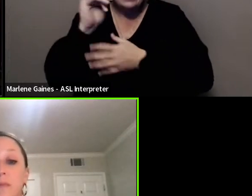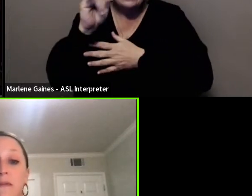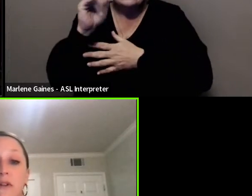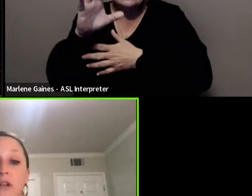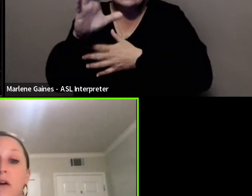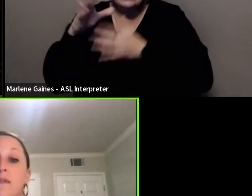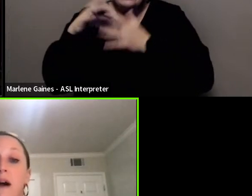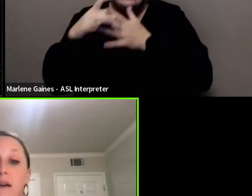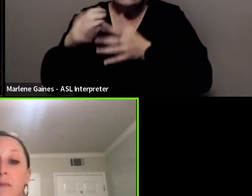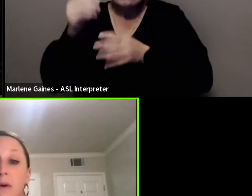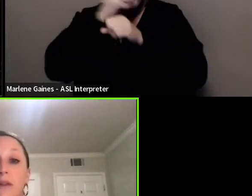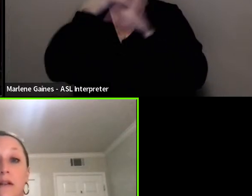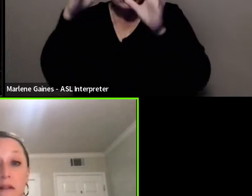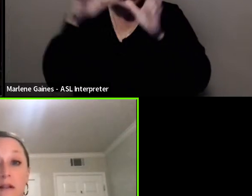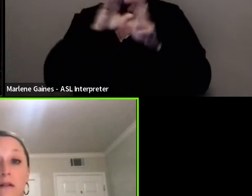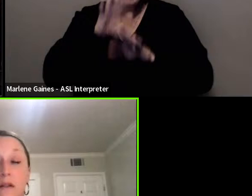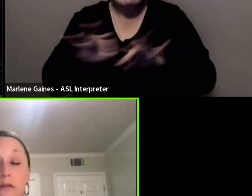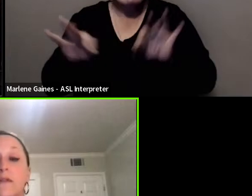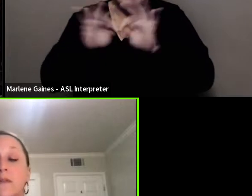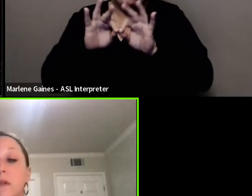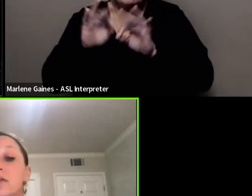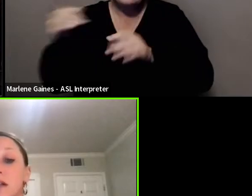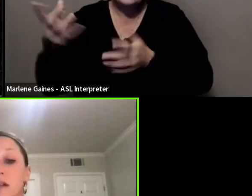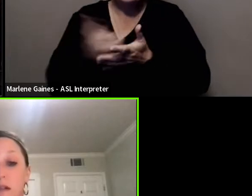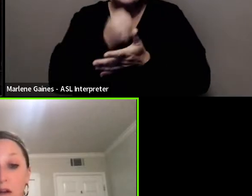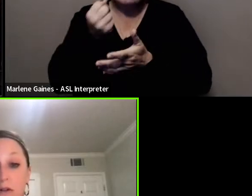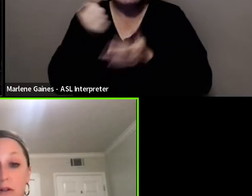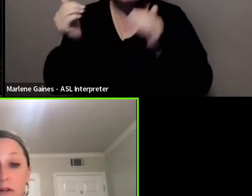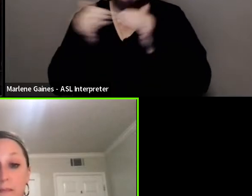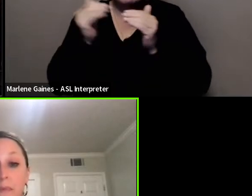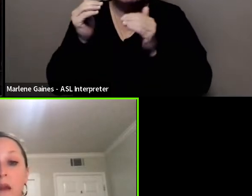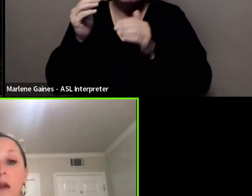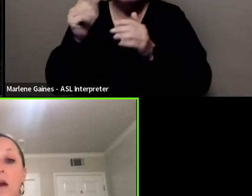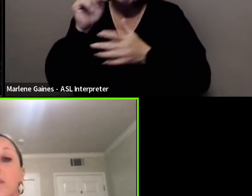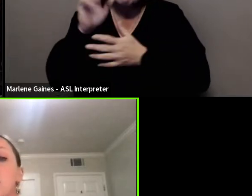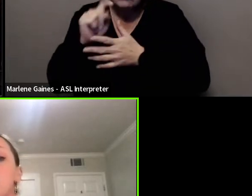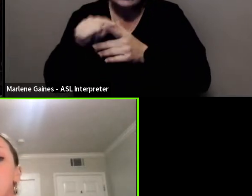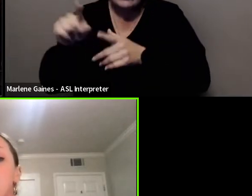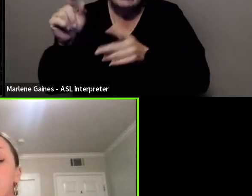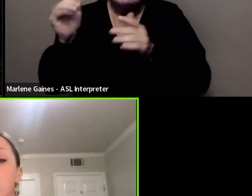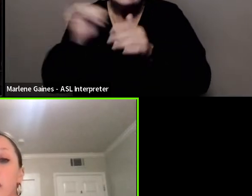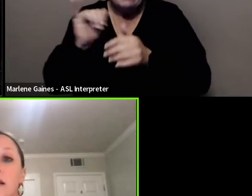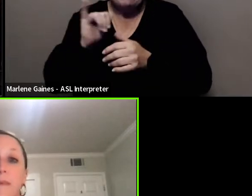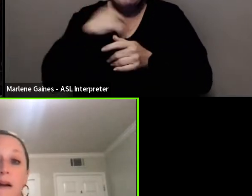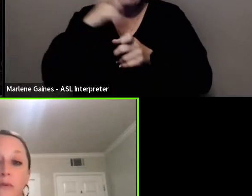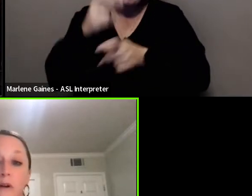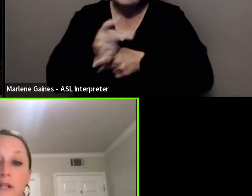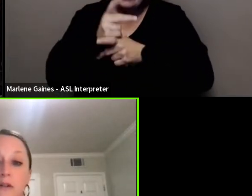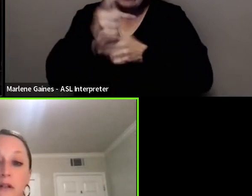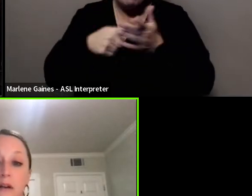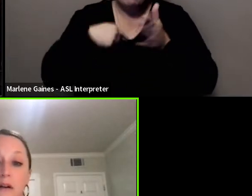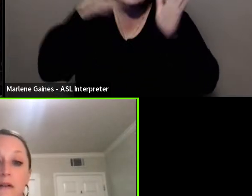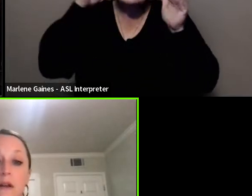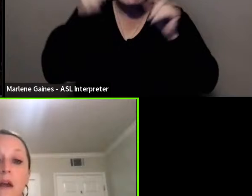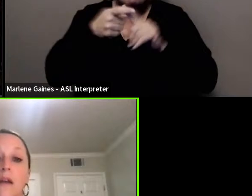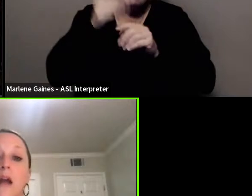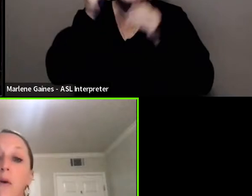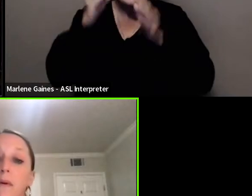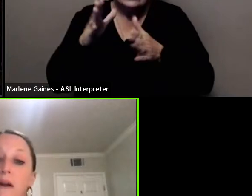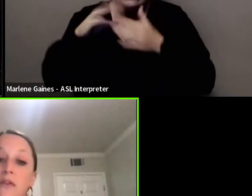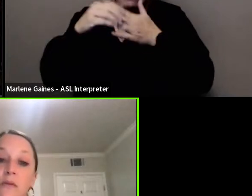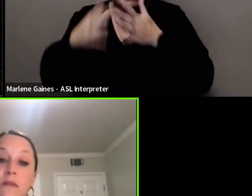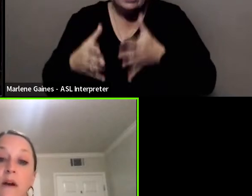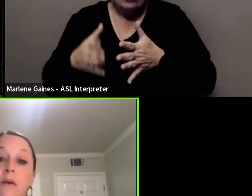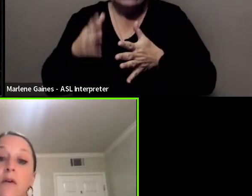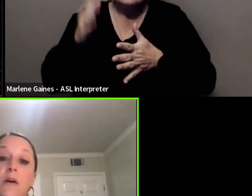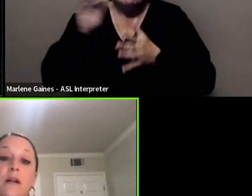ITC's leadership and vision are invaluable, and they deserve to be treated as such. We need to be careful of what we expect from our teacher leaders. Now